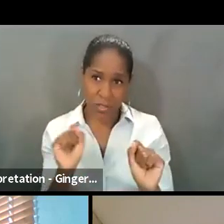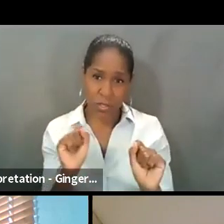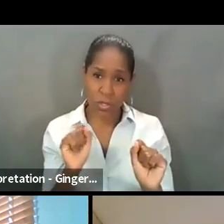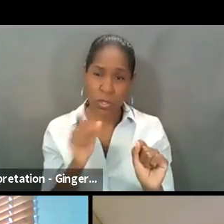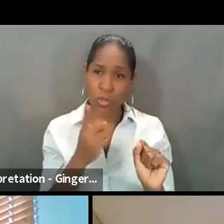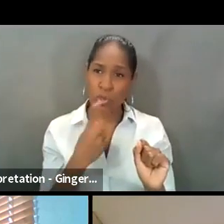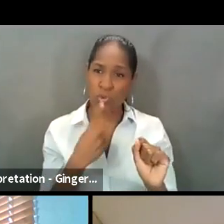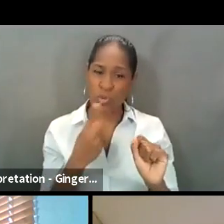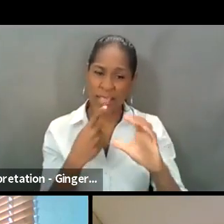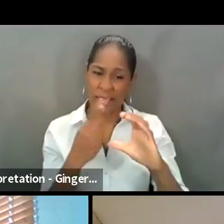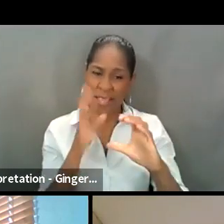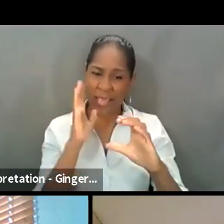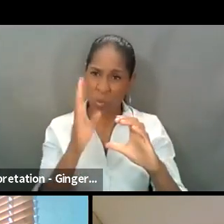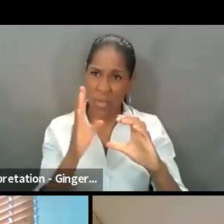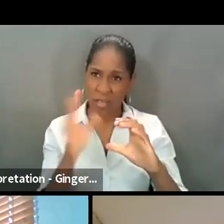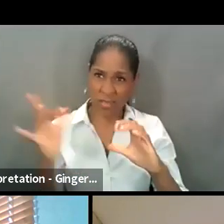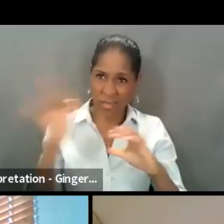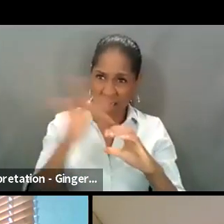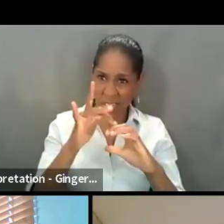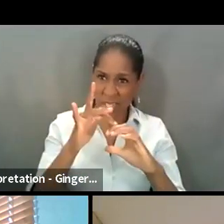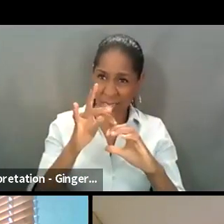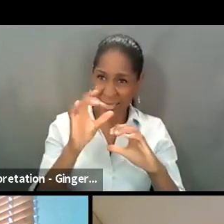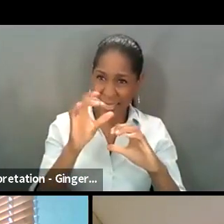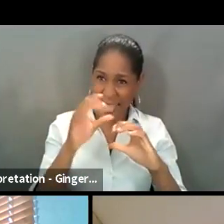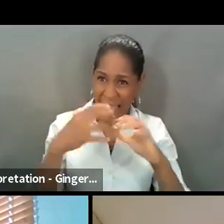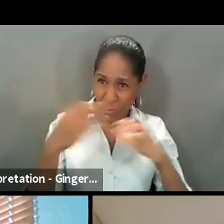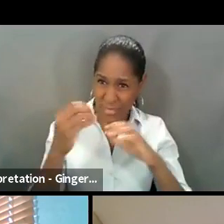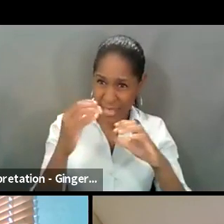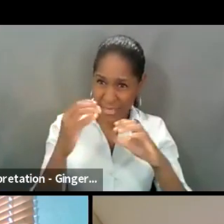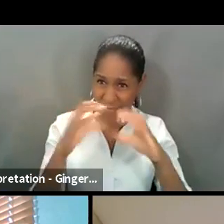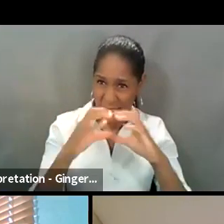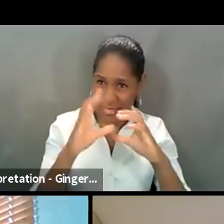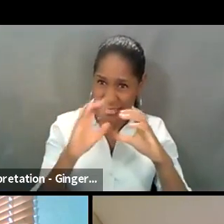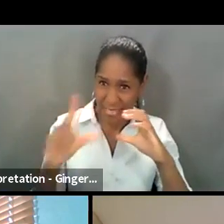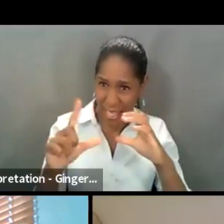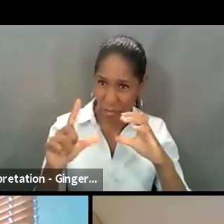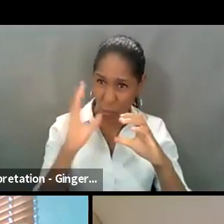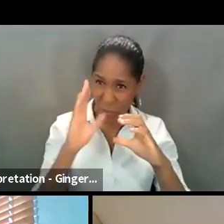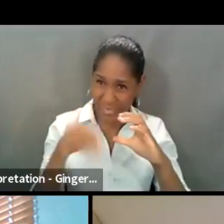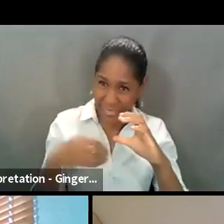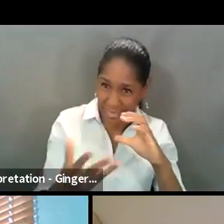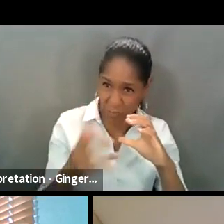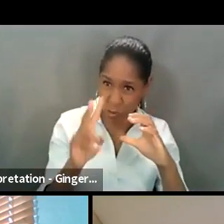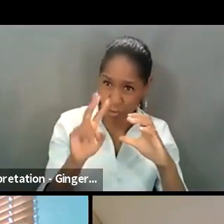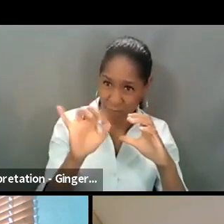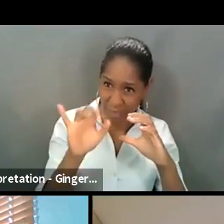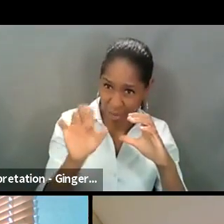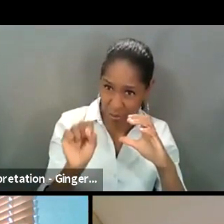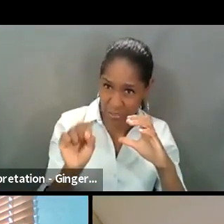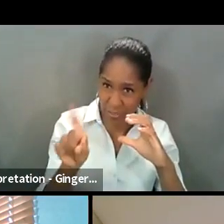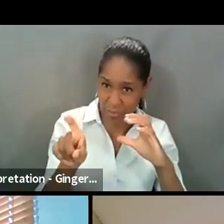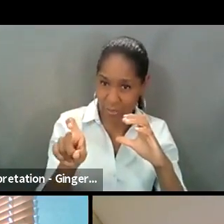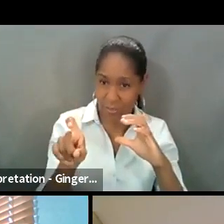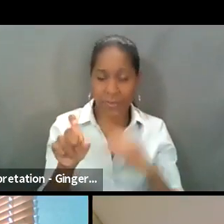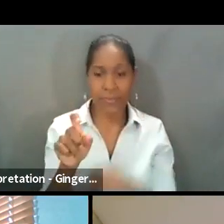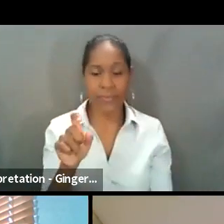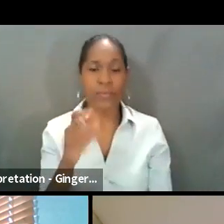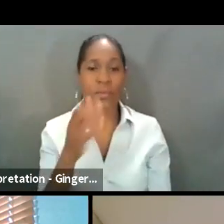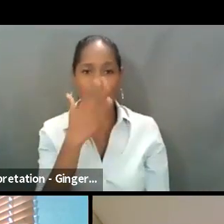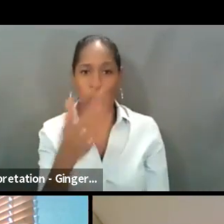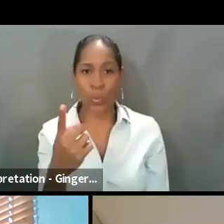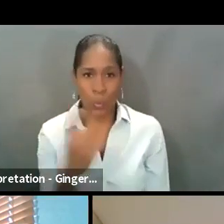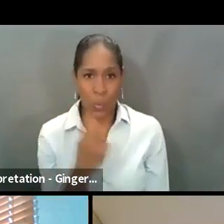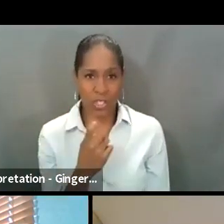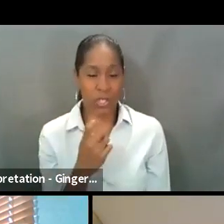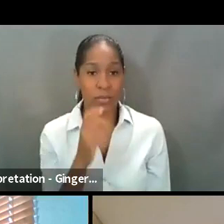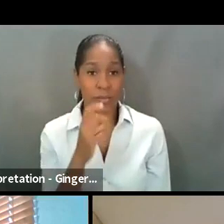that mean that it's giving me the virus, or what does that mean? Yeah, that's a really great question. Vaccines have been around for a